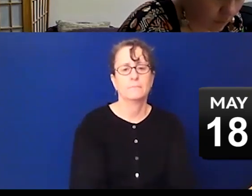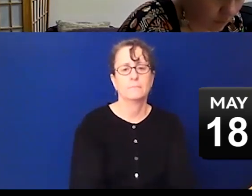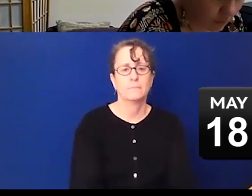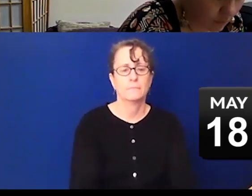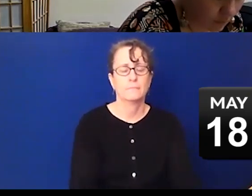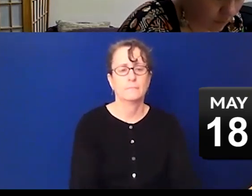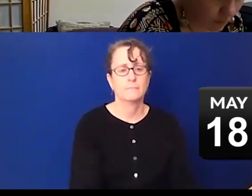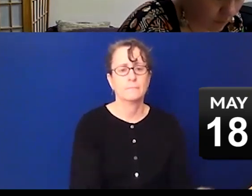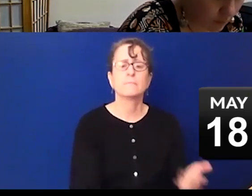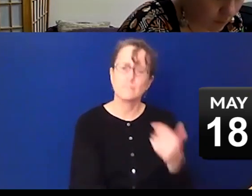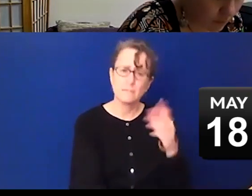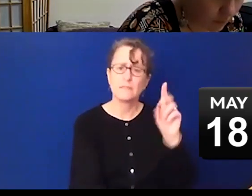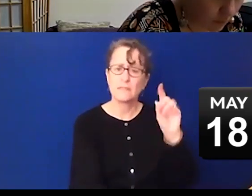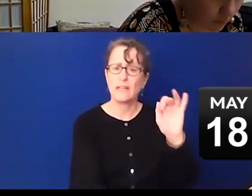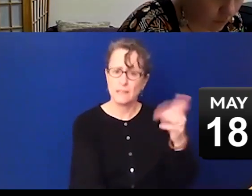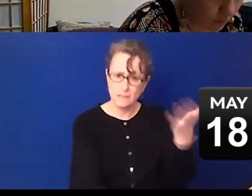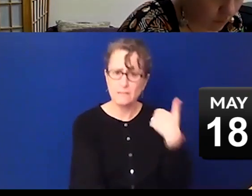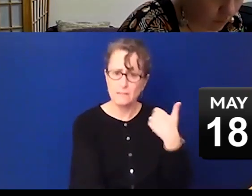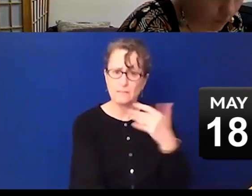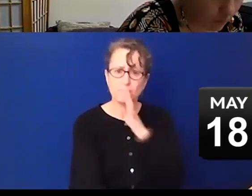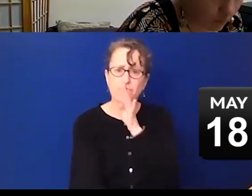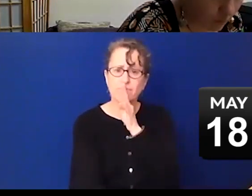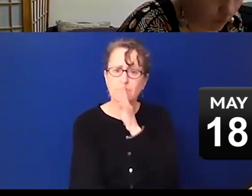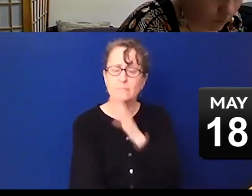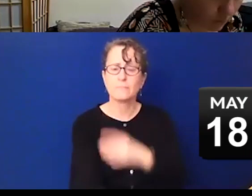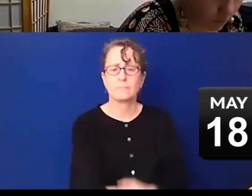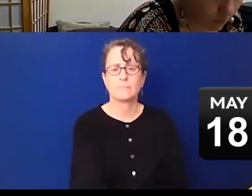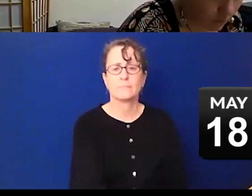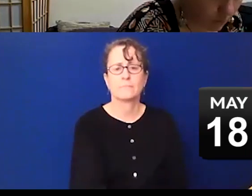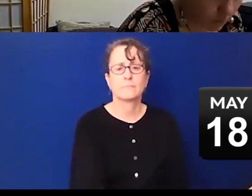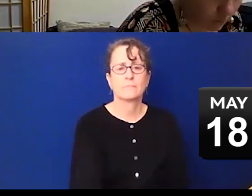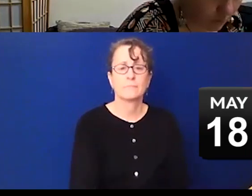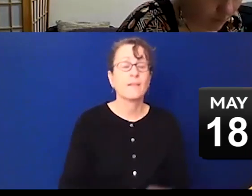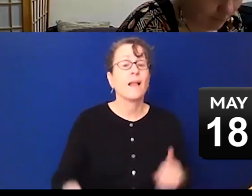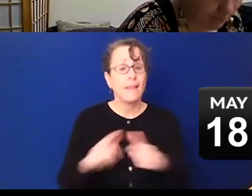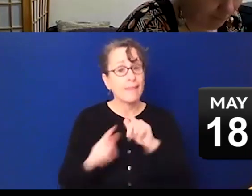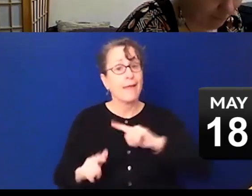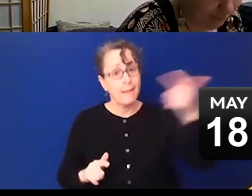Well, Daniel will read it. Yeah, go ahead. And then Liz will read it again.